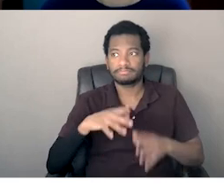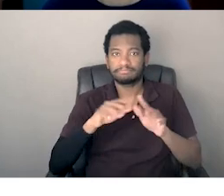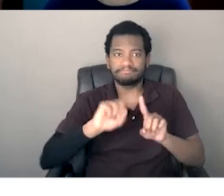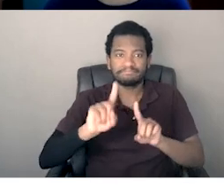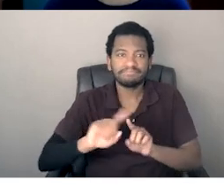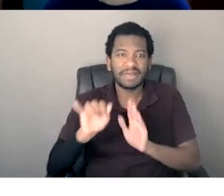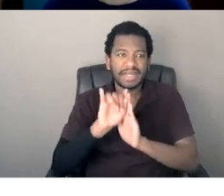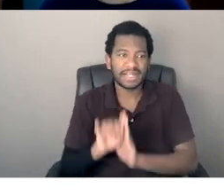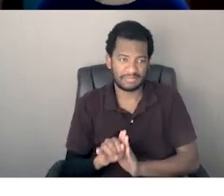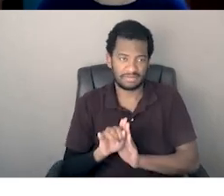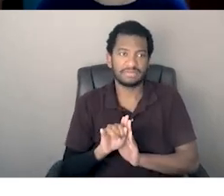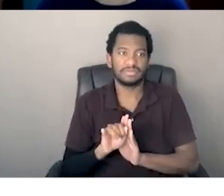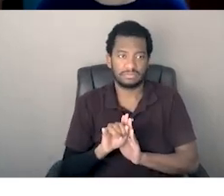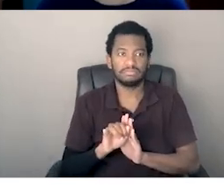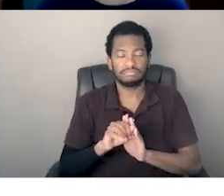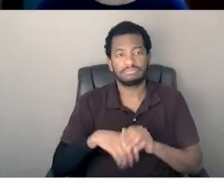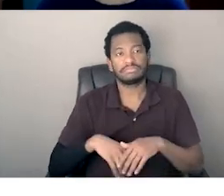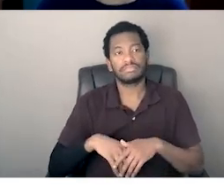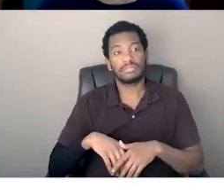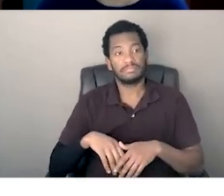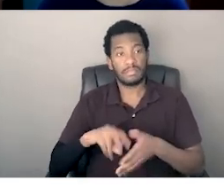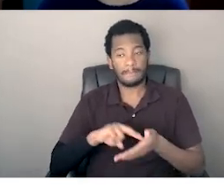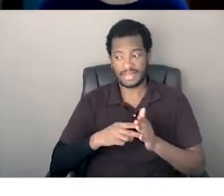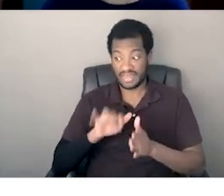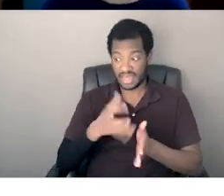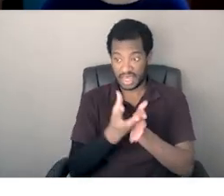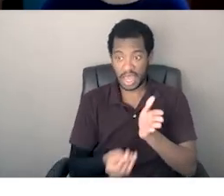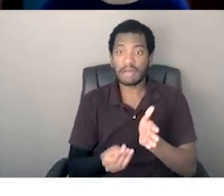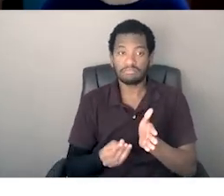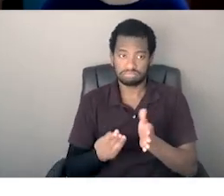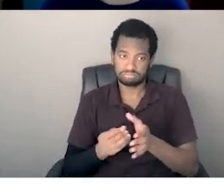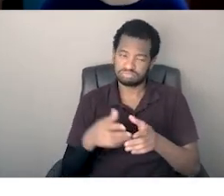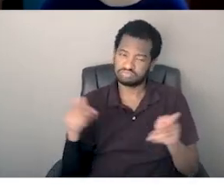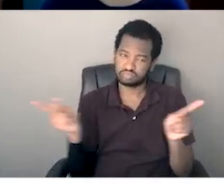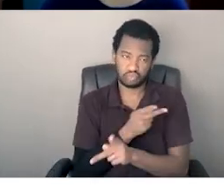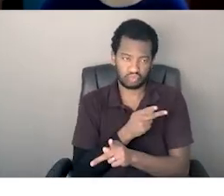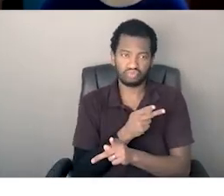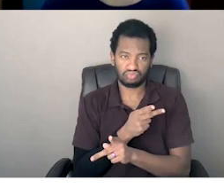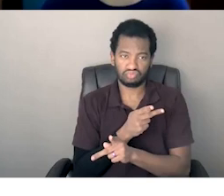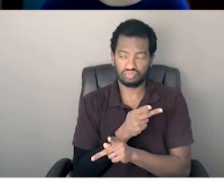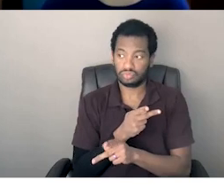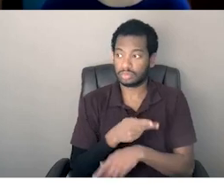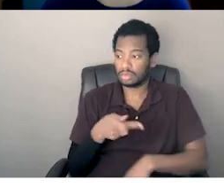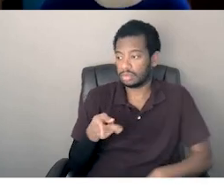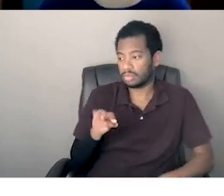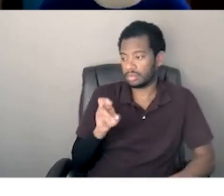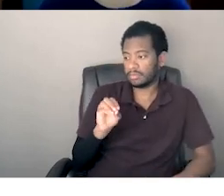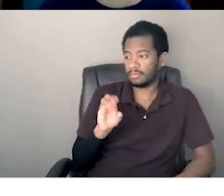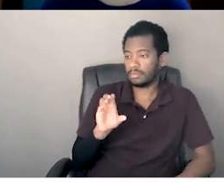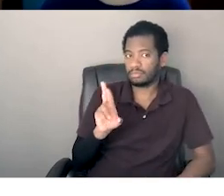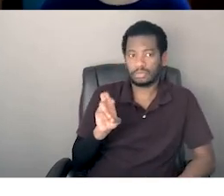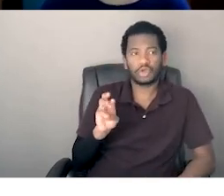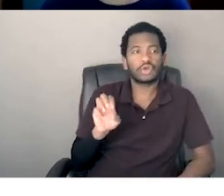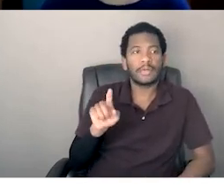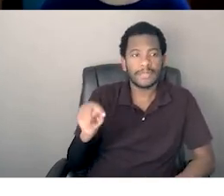just digs it deeper and deeper. So procurement processes have a really important role to play in shifting these